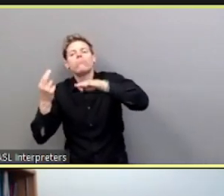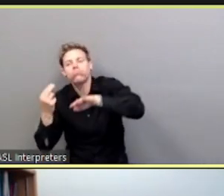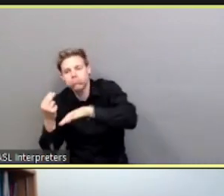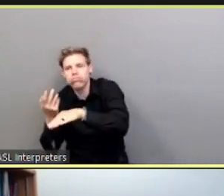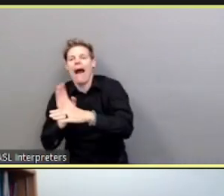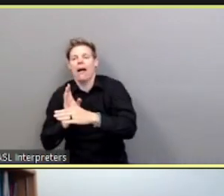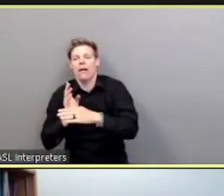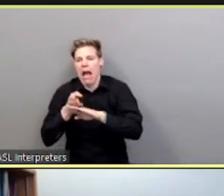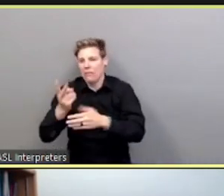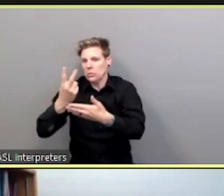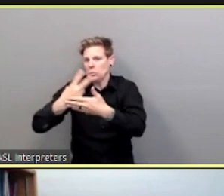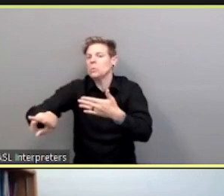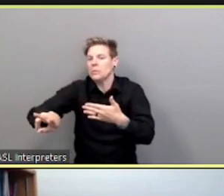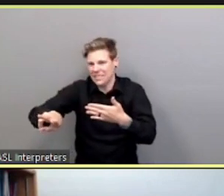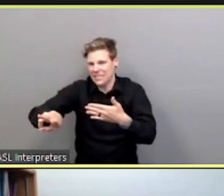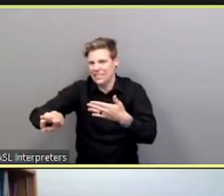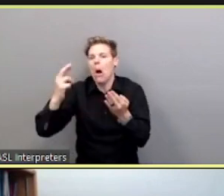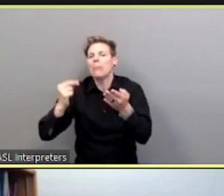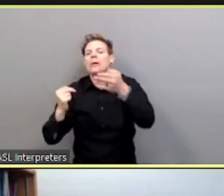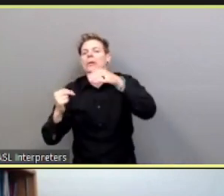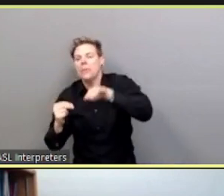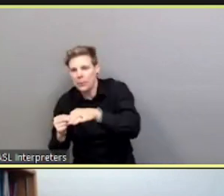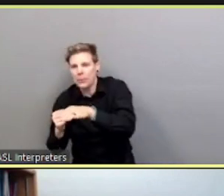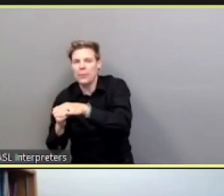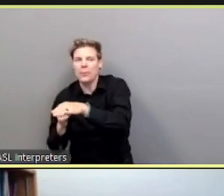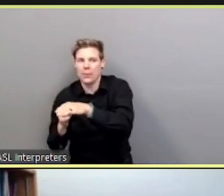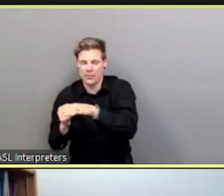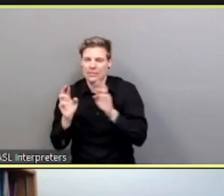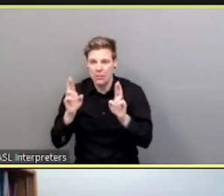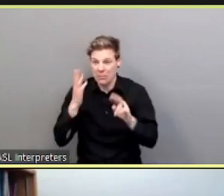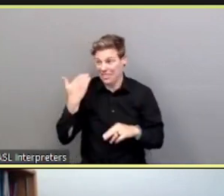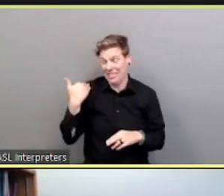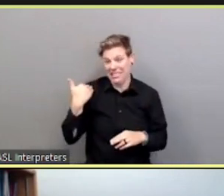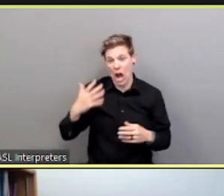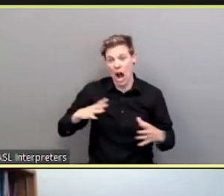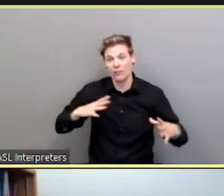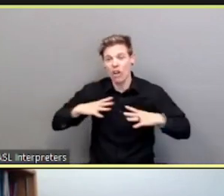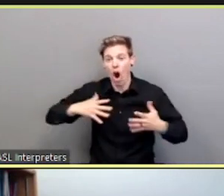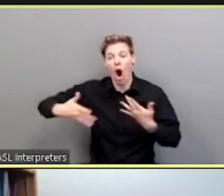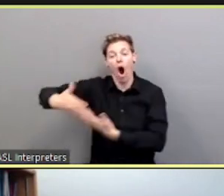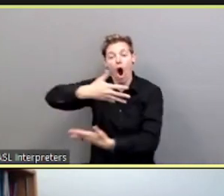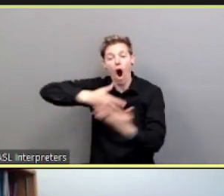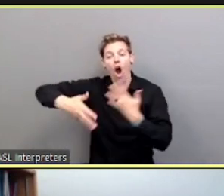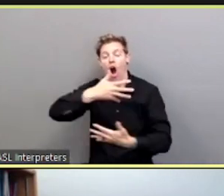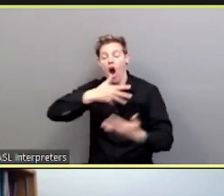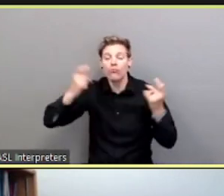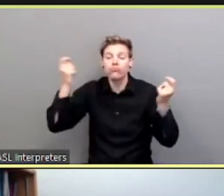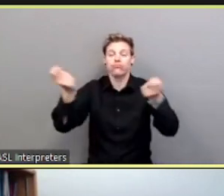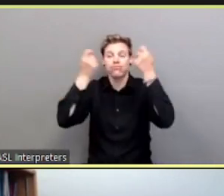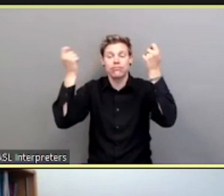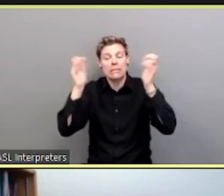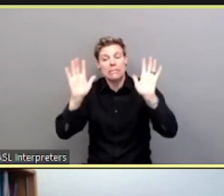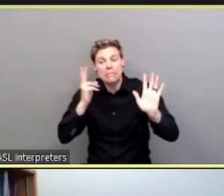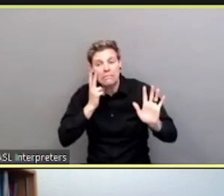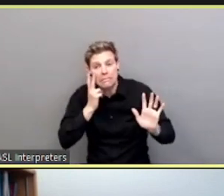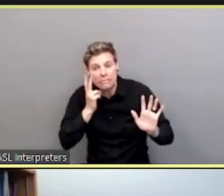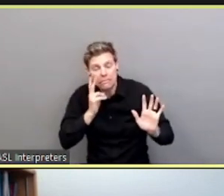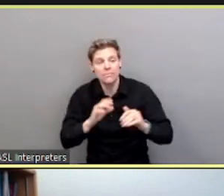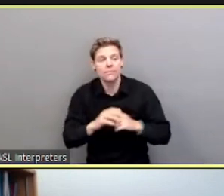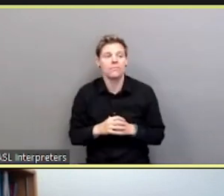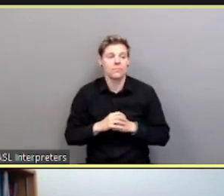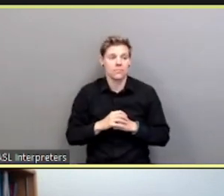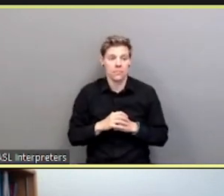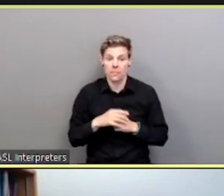cases. Okay, let's move to the next slide. And so this is a slide